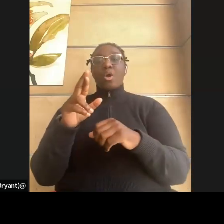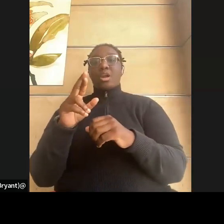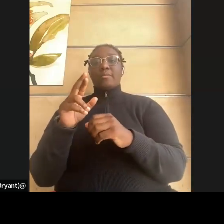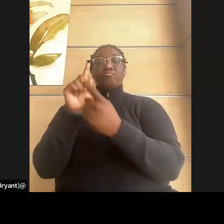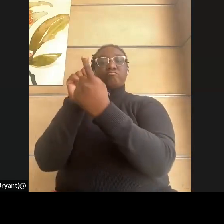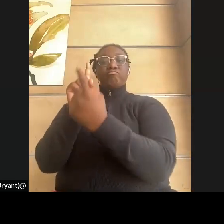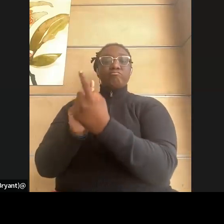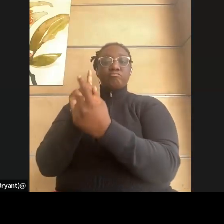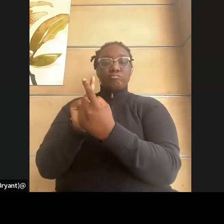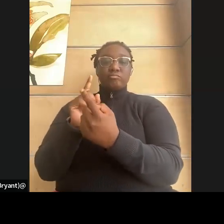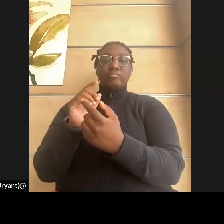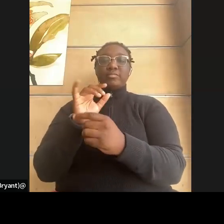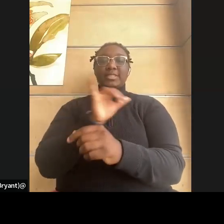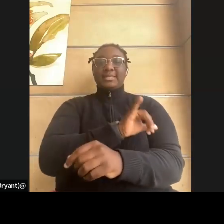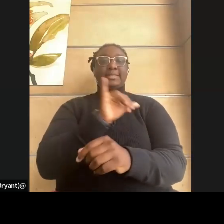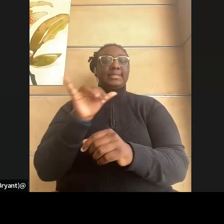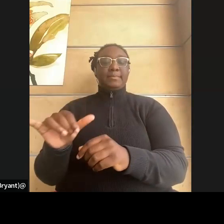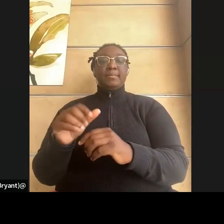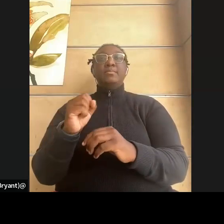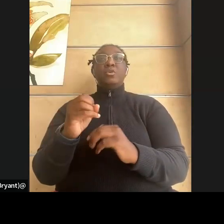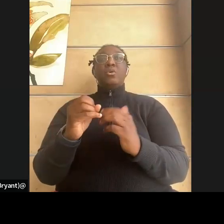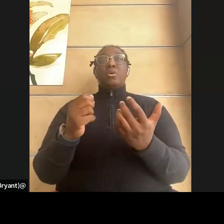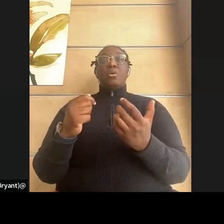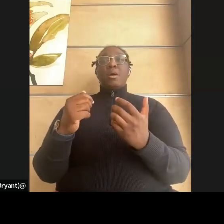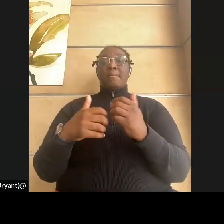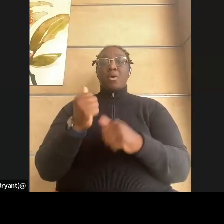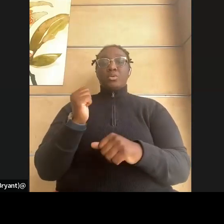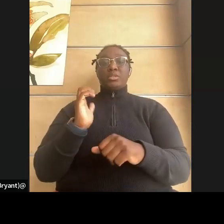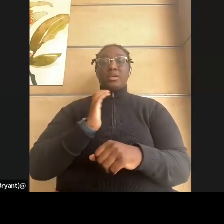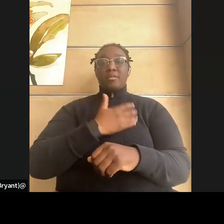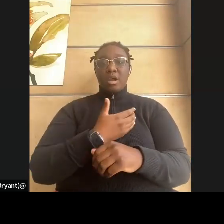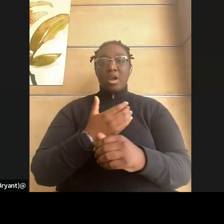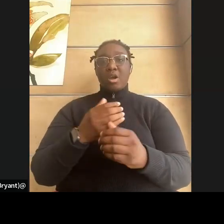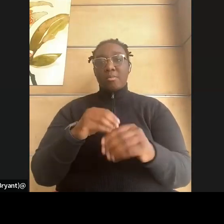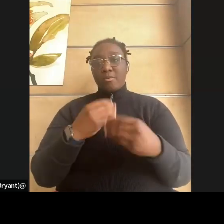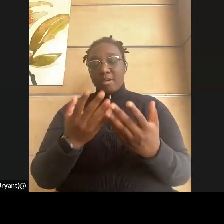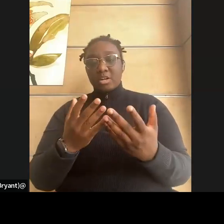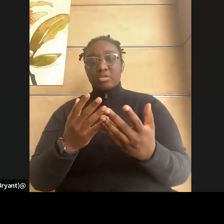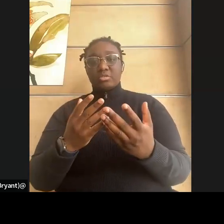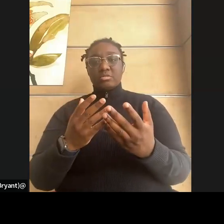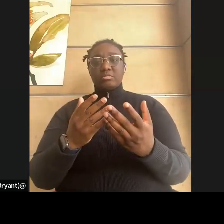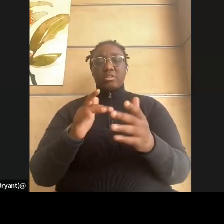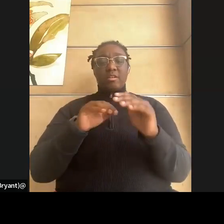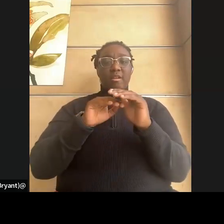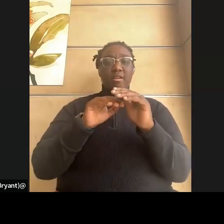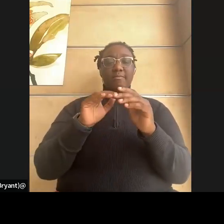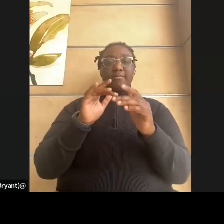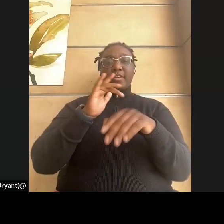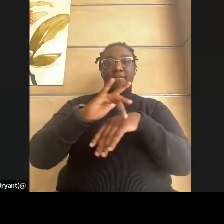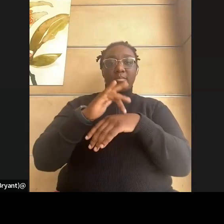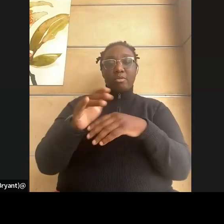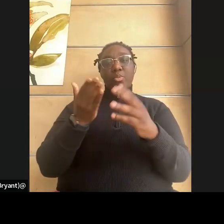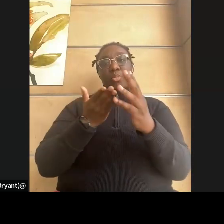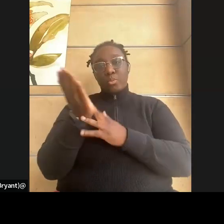of our Medi-Cal services are allowed through telehealth, and that includes synchronous video or also